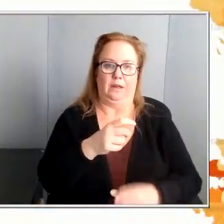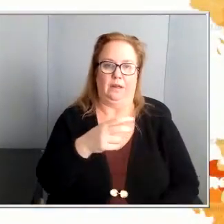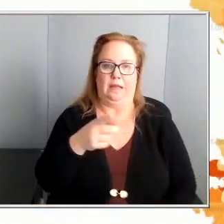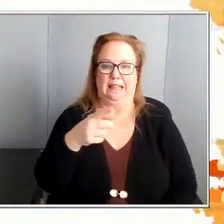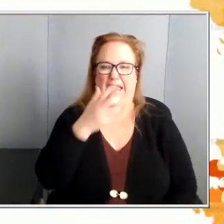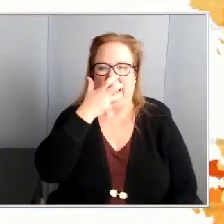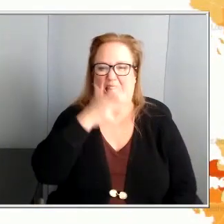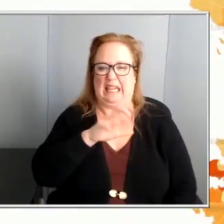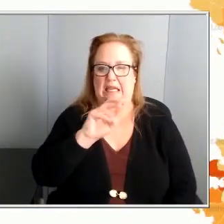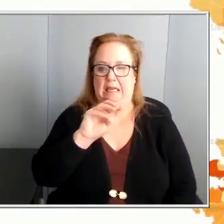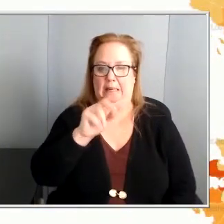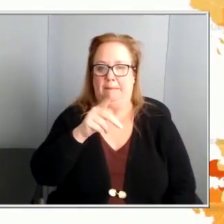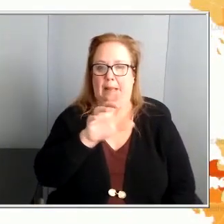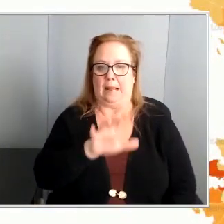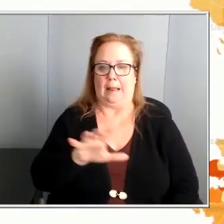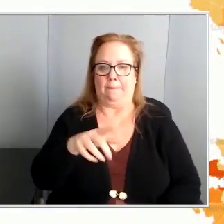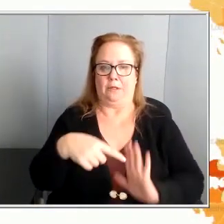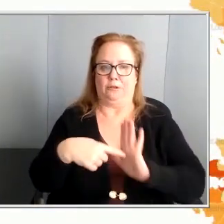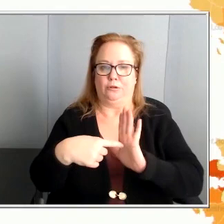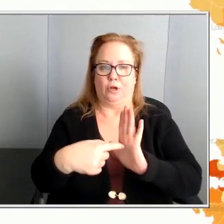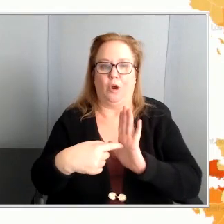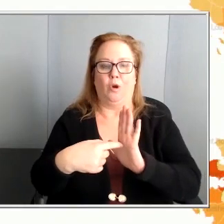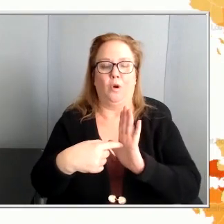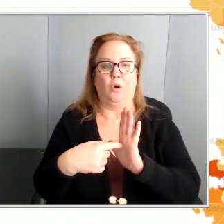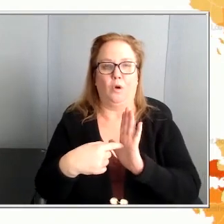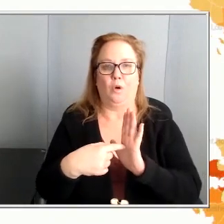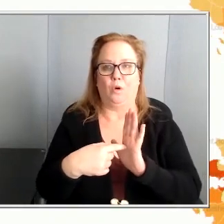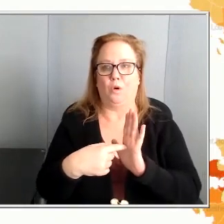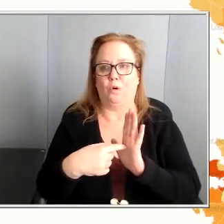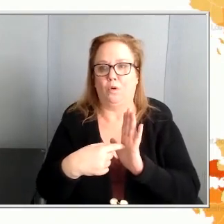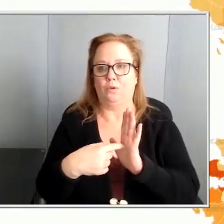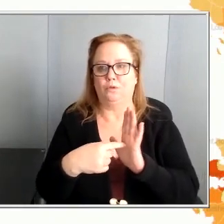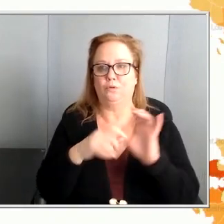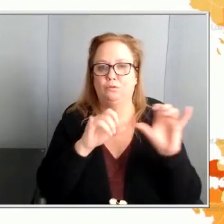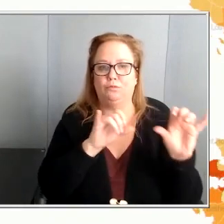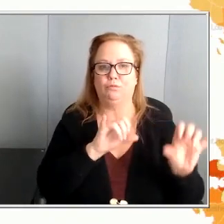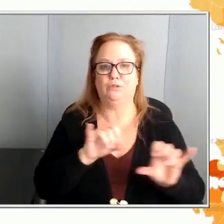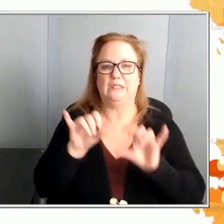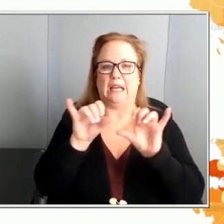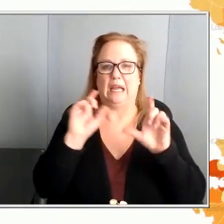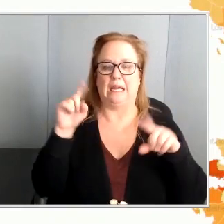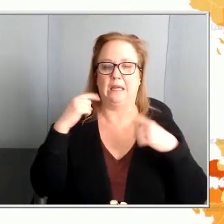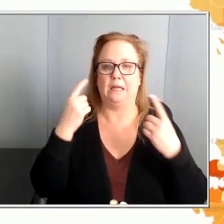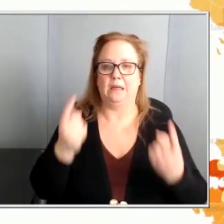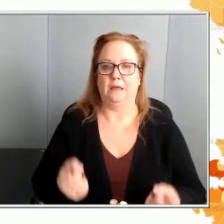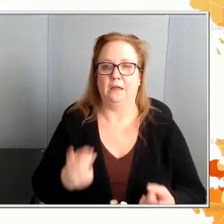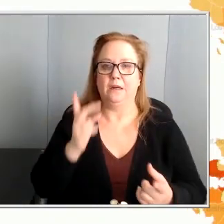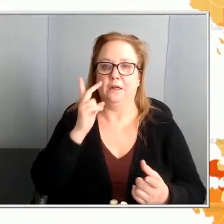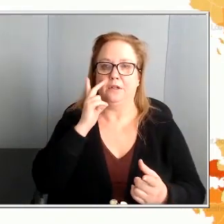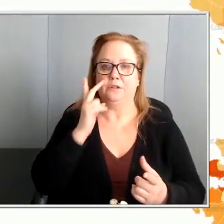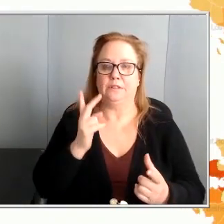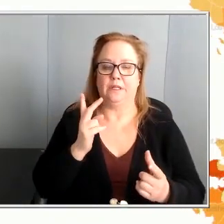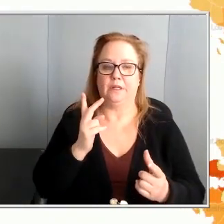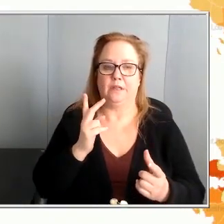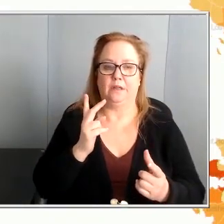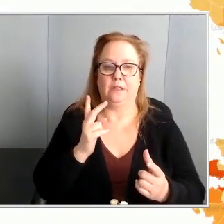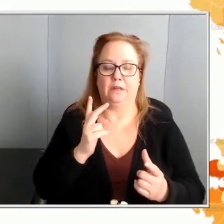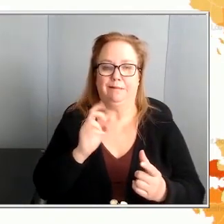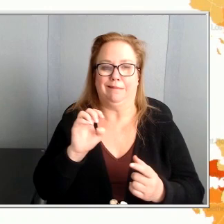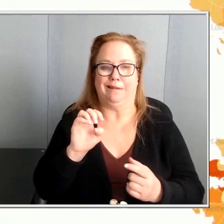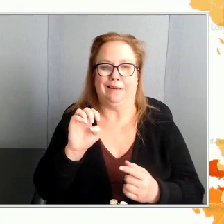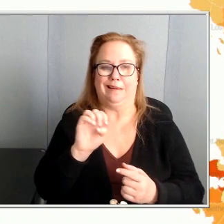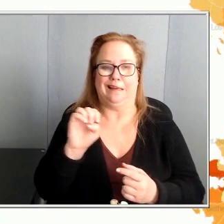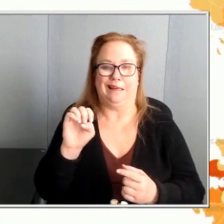look at this for us, and I think it's looked, largely the same on the last few weeks. You are seeing a little bit more rise on the eastern seaboard, especially